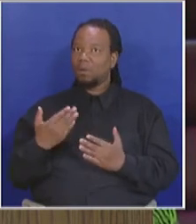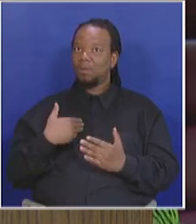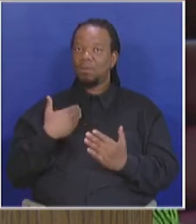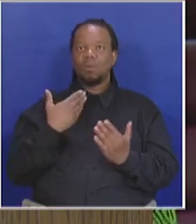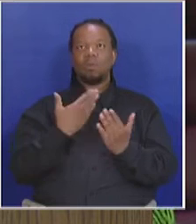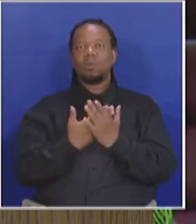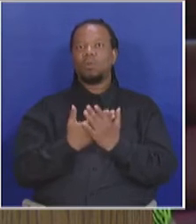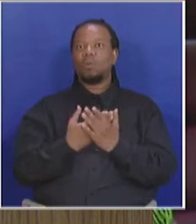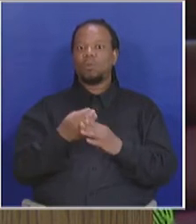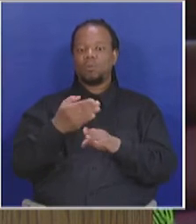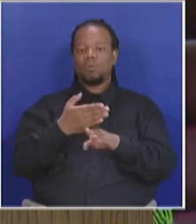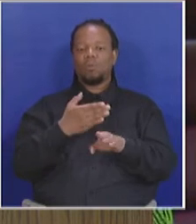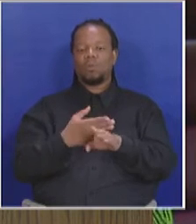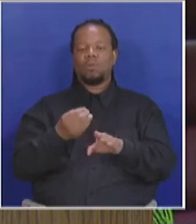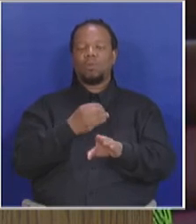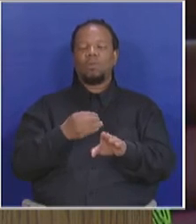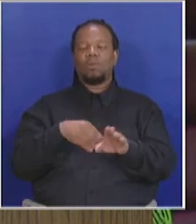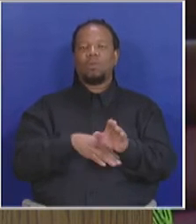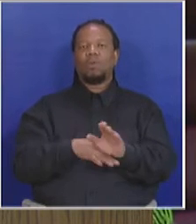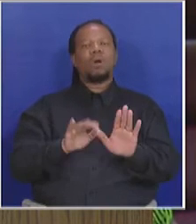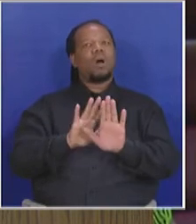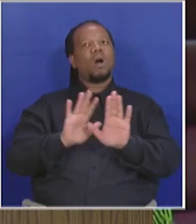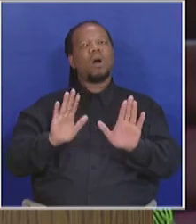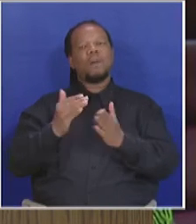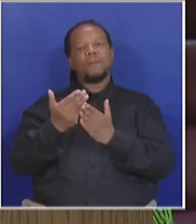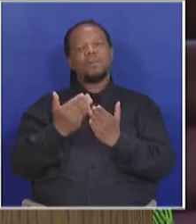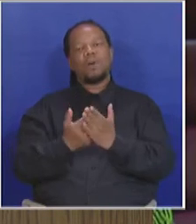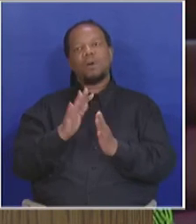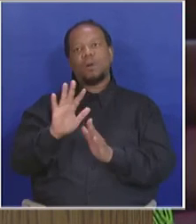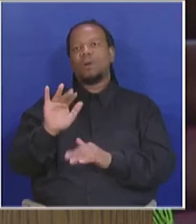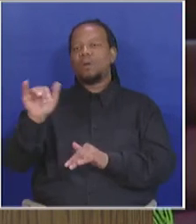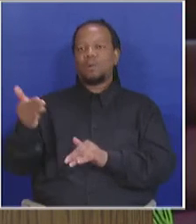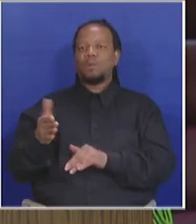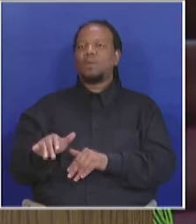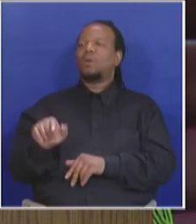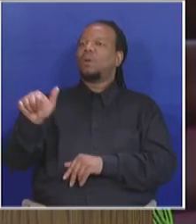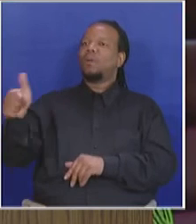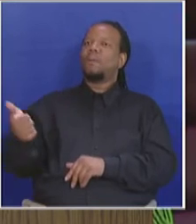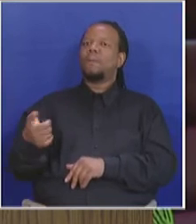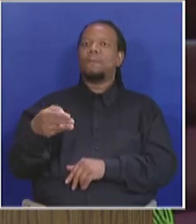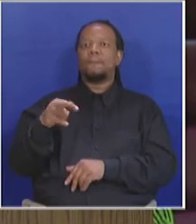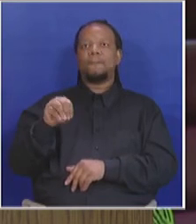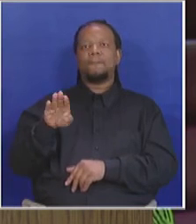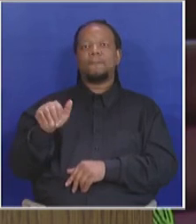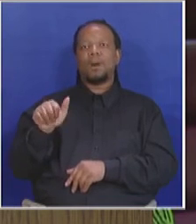I haven't got Okay, we are still at notices of motions. The Honorable Mpambo.